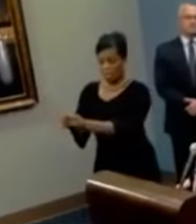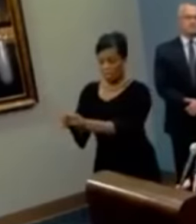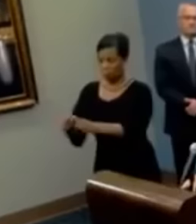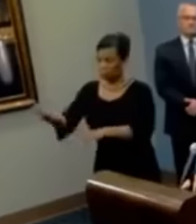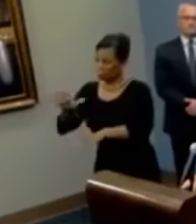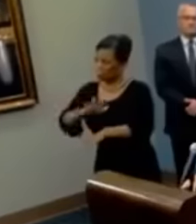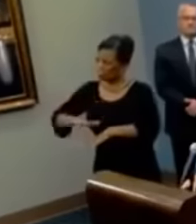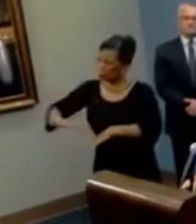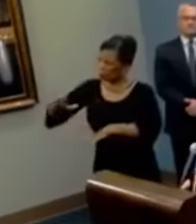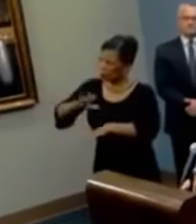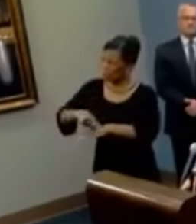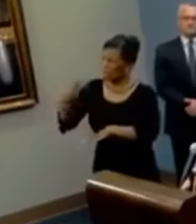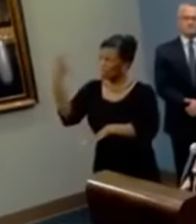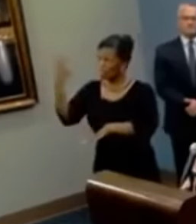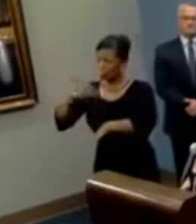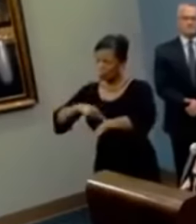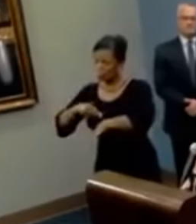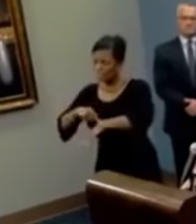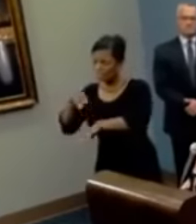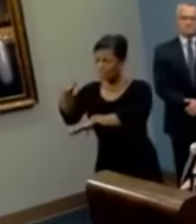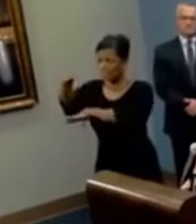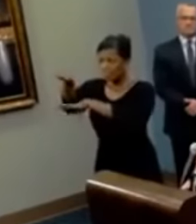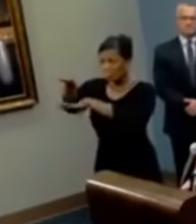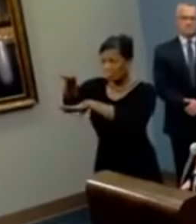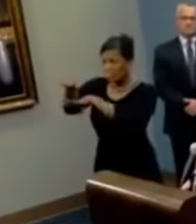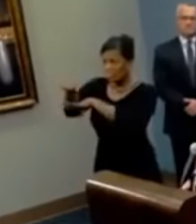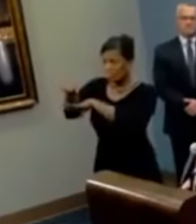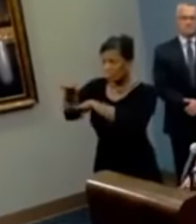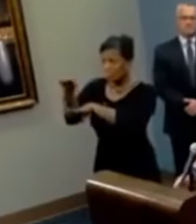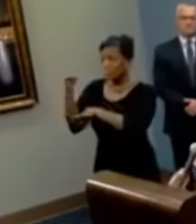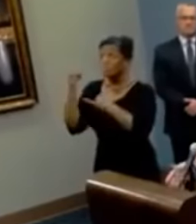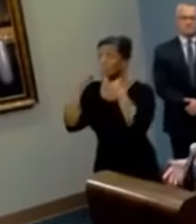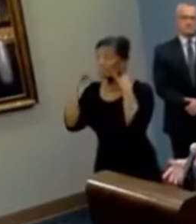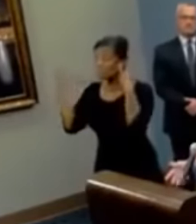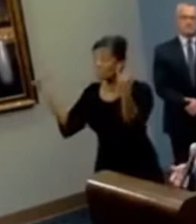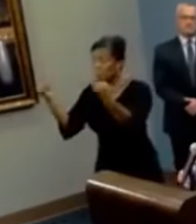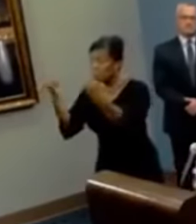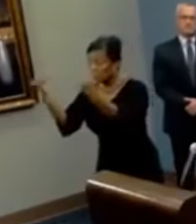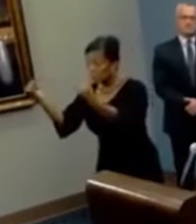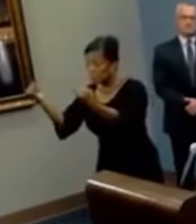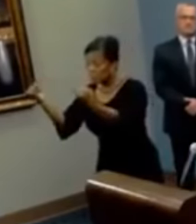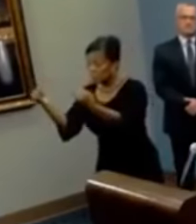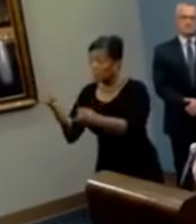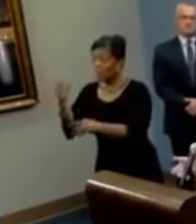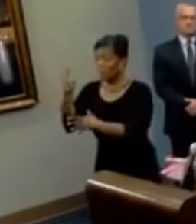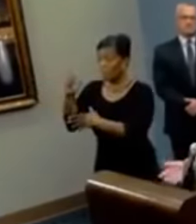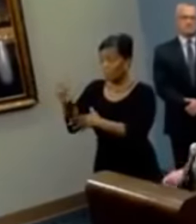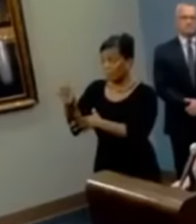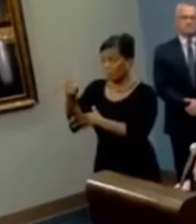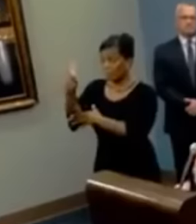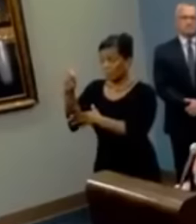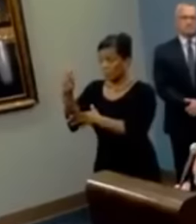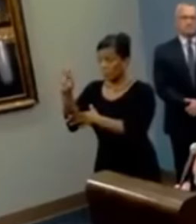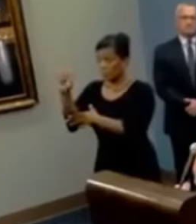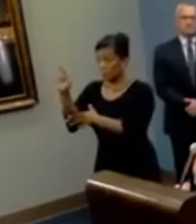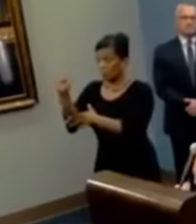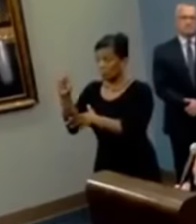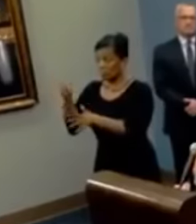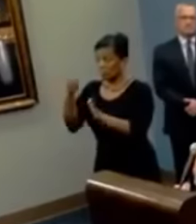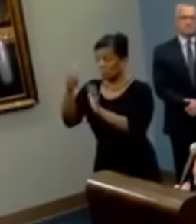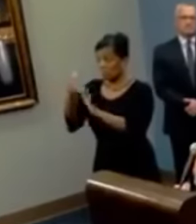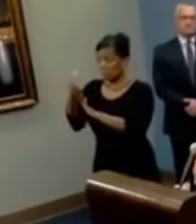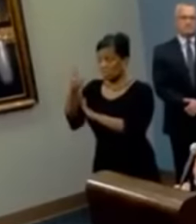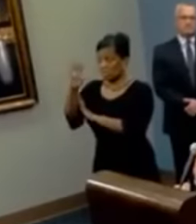about 2:30 this afternoon, we received some information about Mr. Donaldson having a firearm